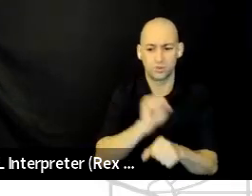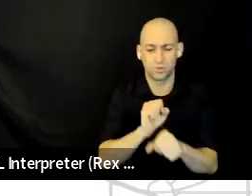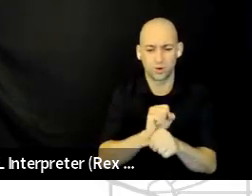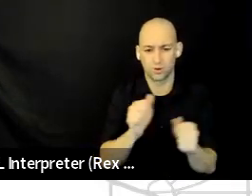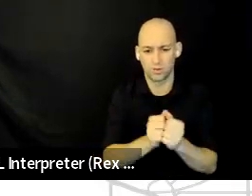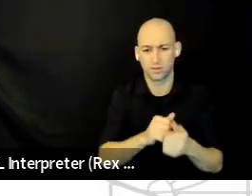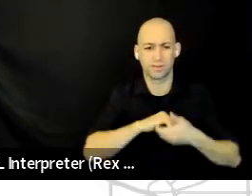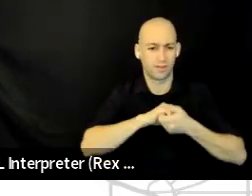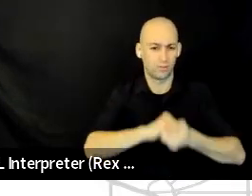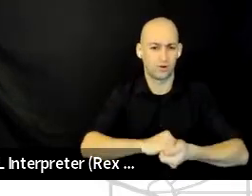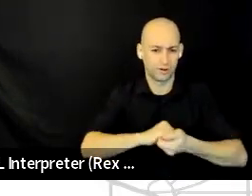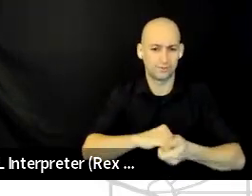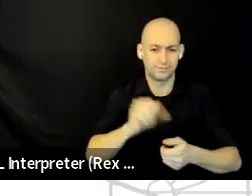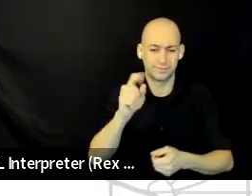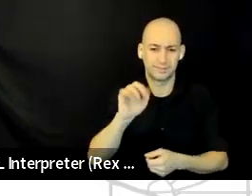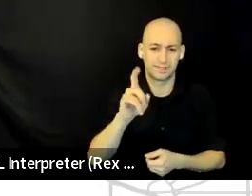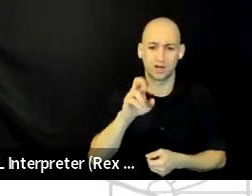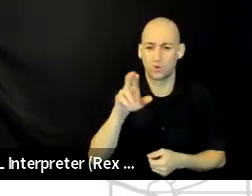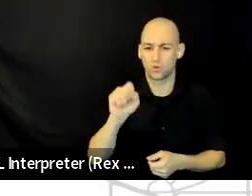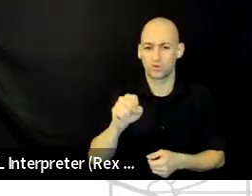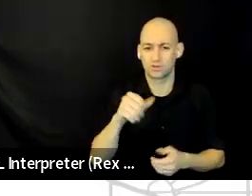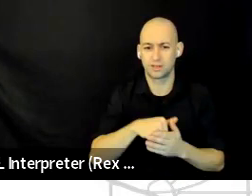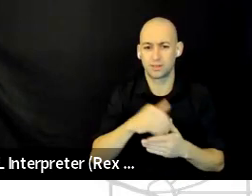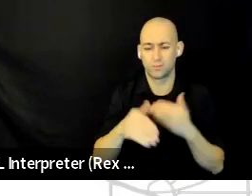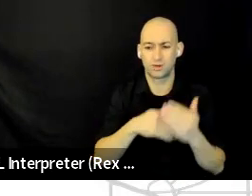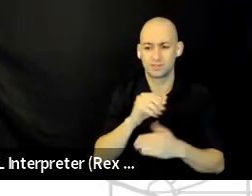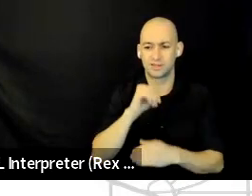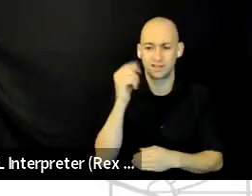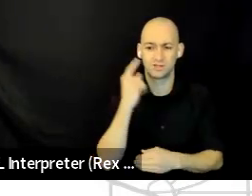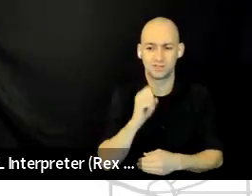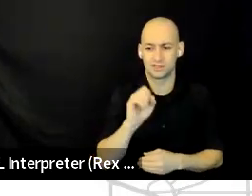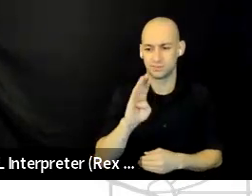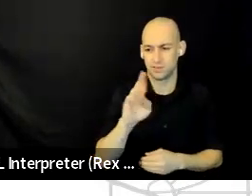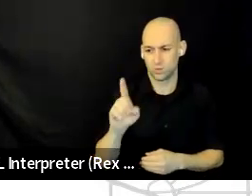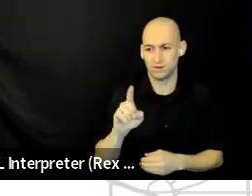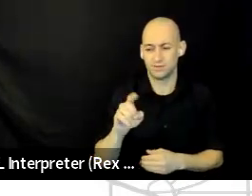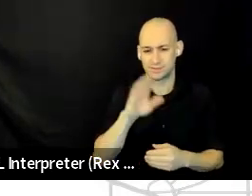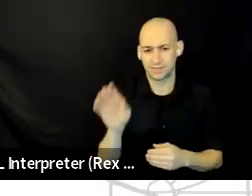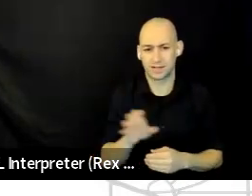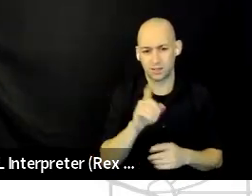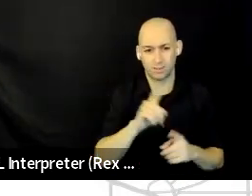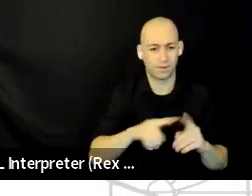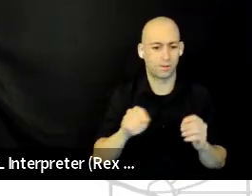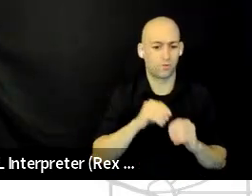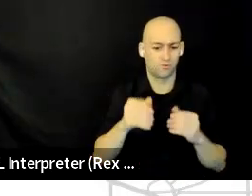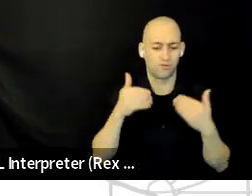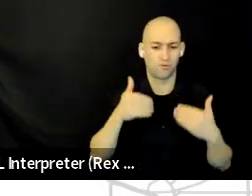partners and stakeholders to improve the process, not just during the SB1 Cycle 4, but moving forward in the future. Next slide.